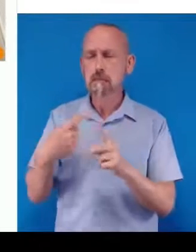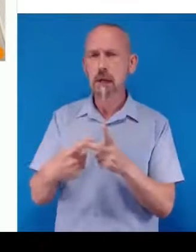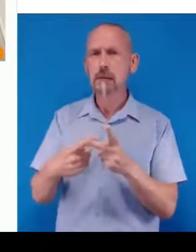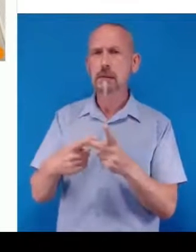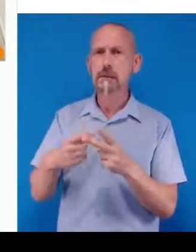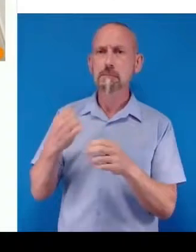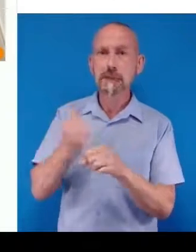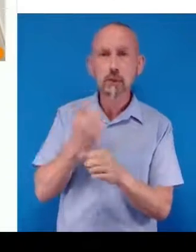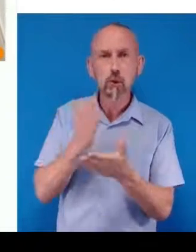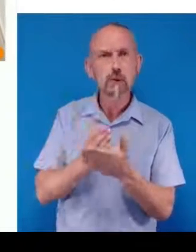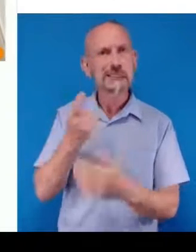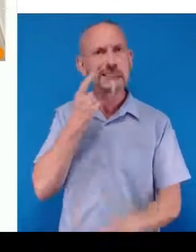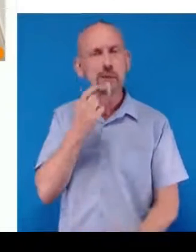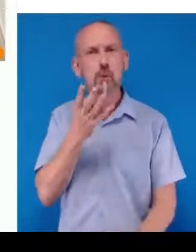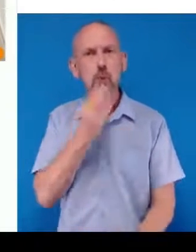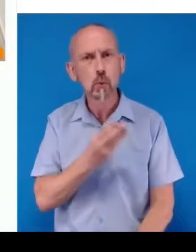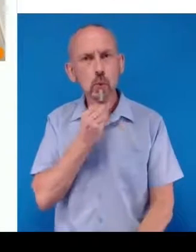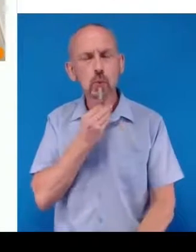accessibility,